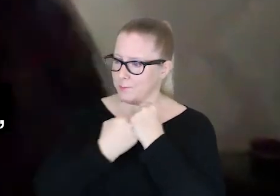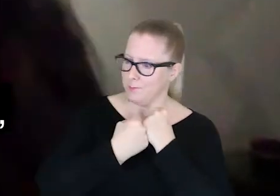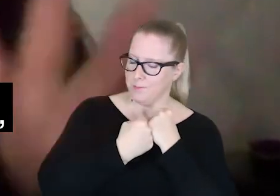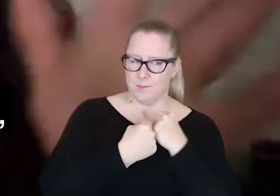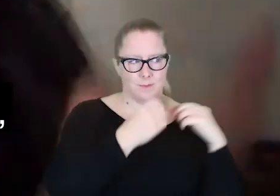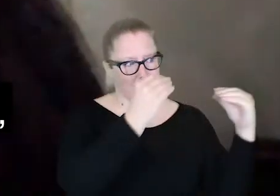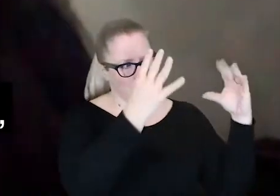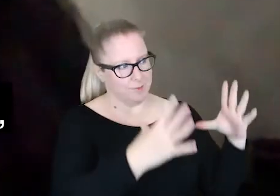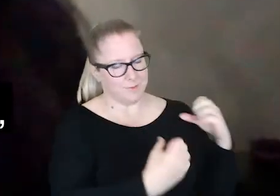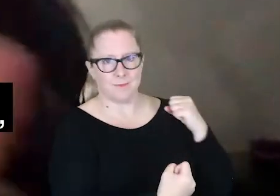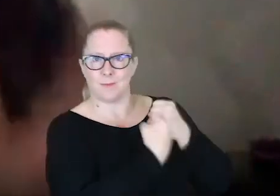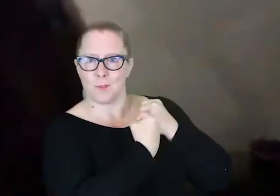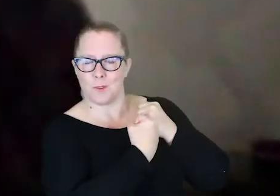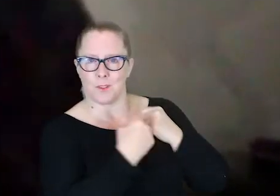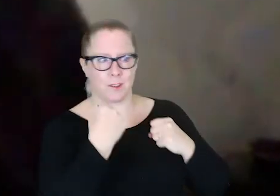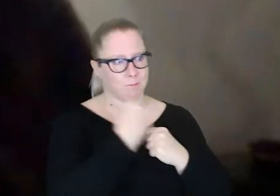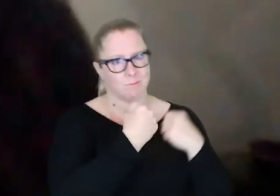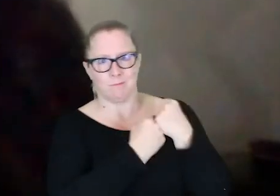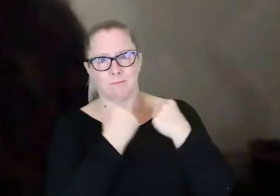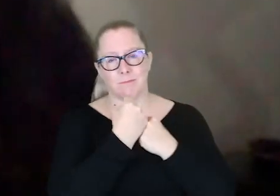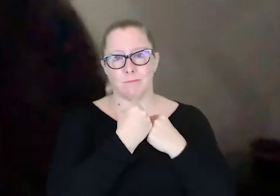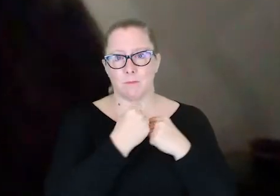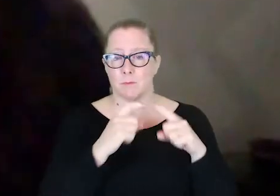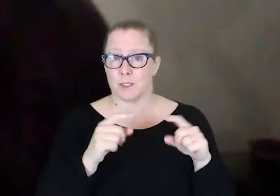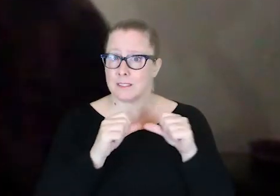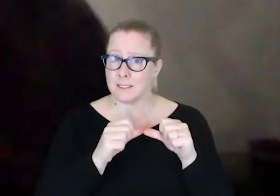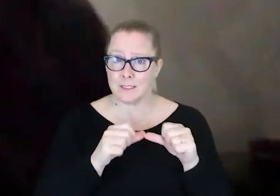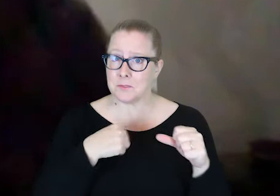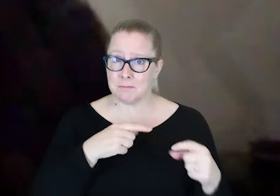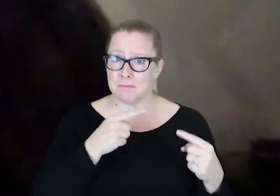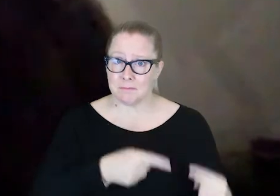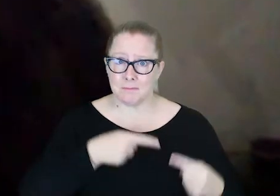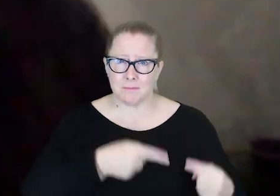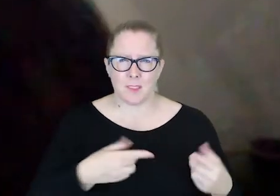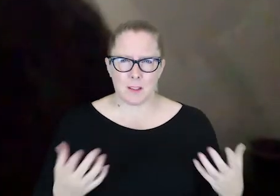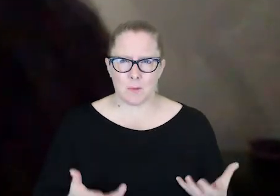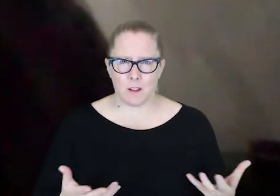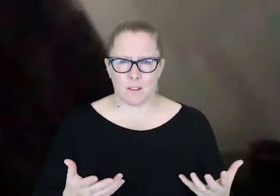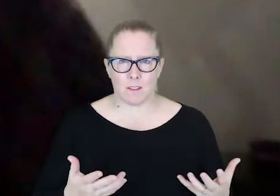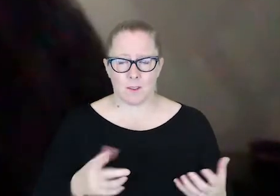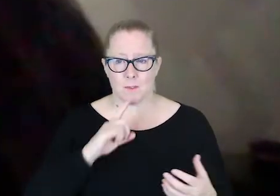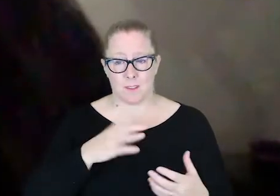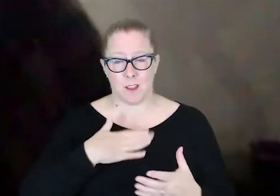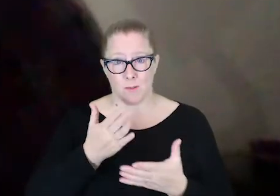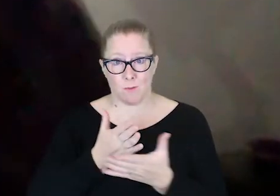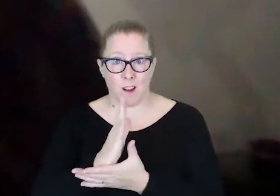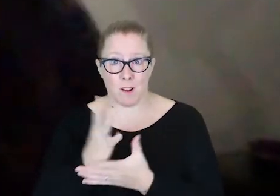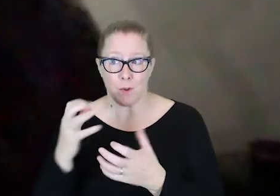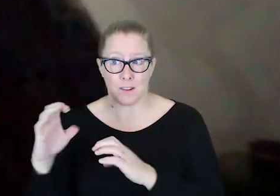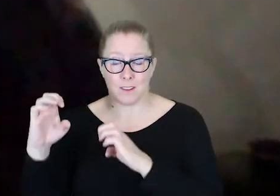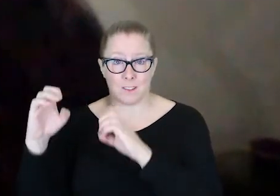my siblings, my mentors, and everybody was with me. But still, I had to fight for